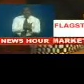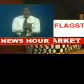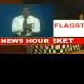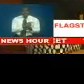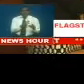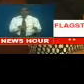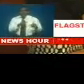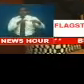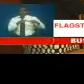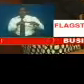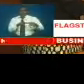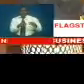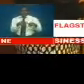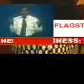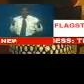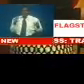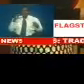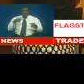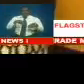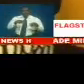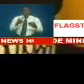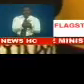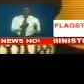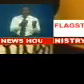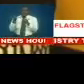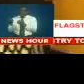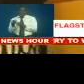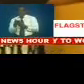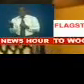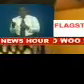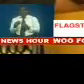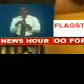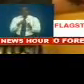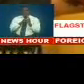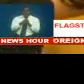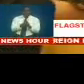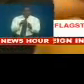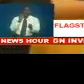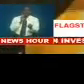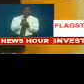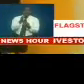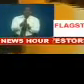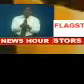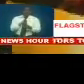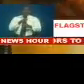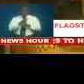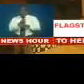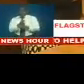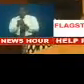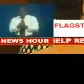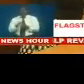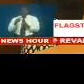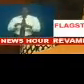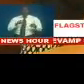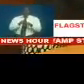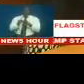countries are heavily trade-induced. While Ghana exports raw materials such as cocoa and timber to Australia, that country